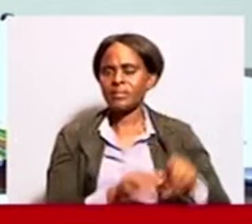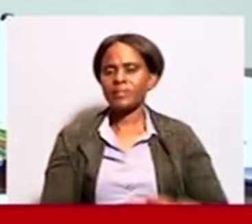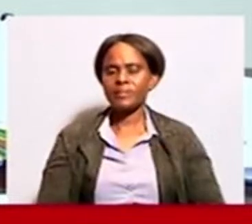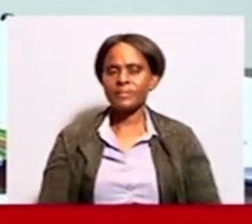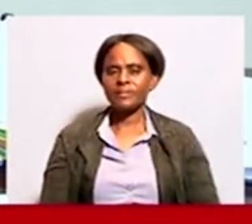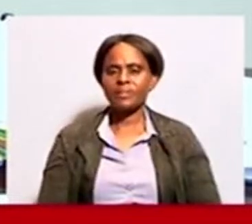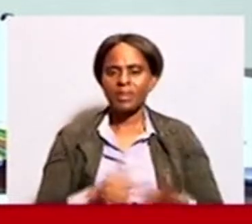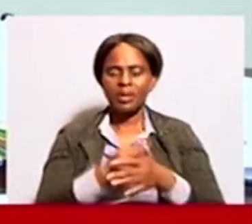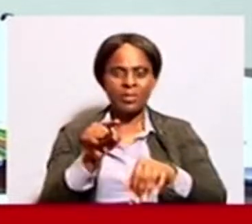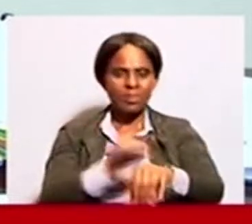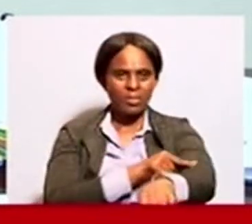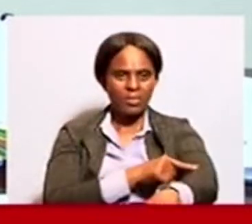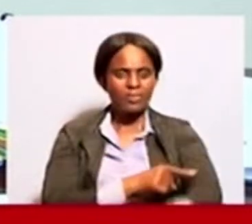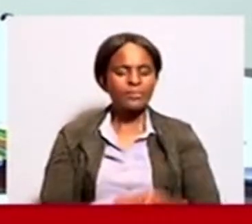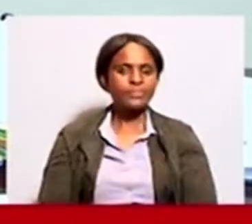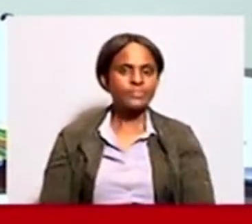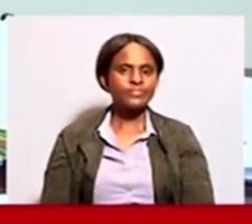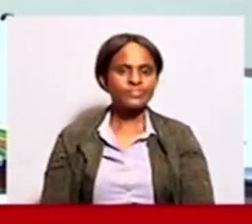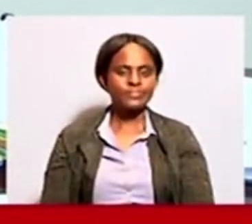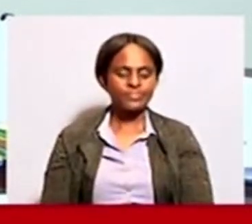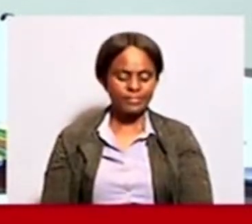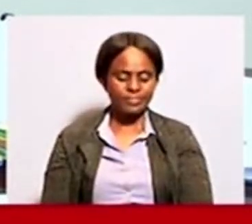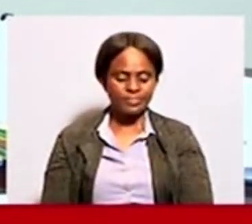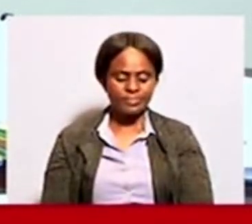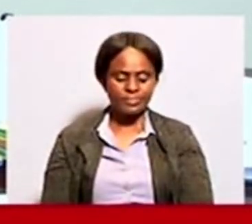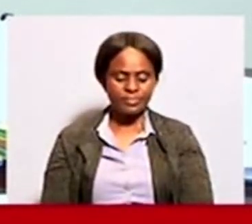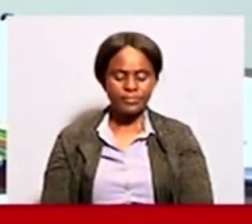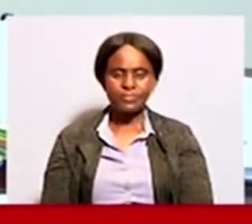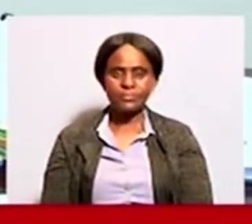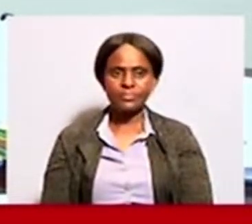For how long was he absent from site?